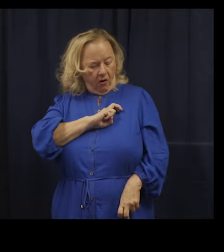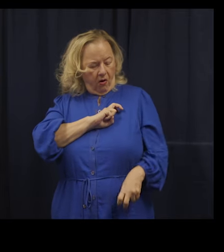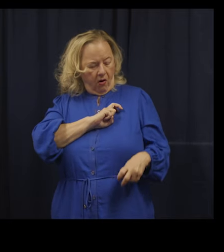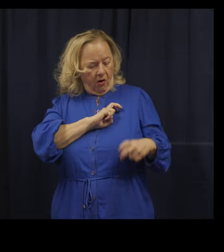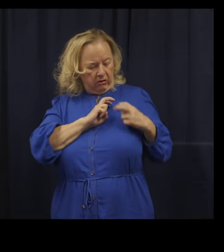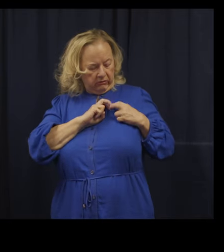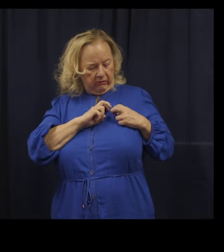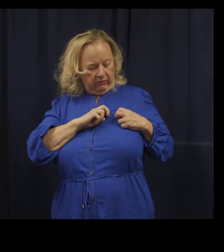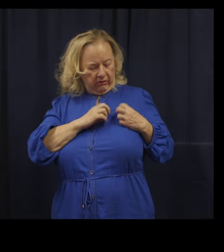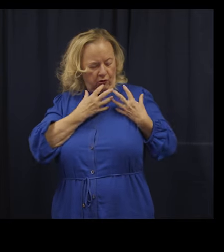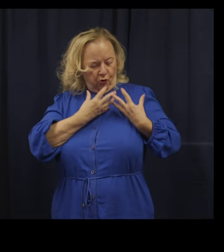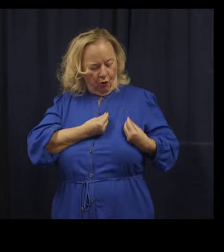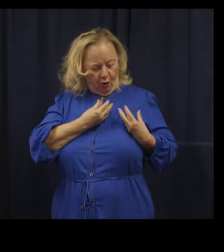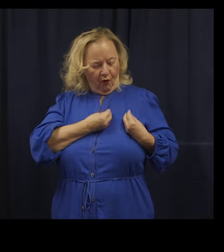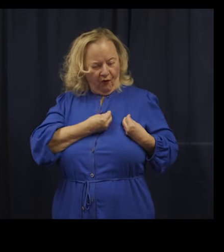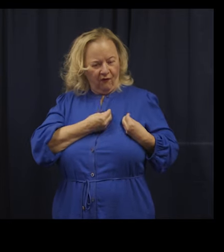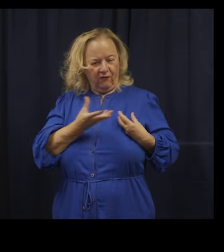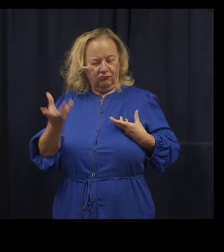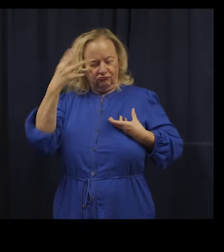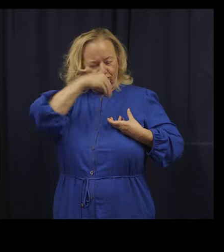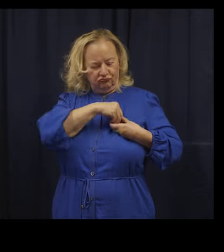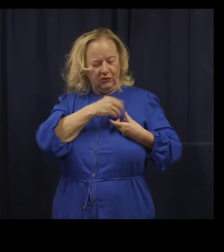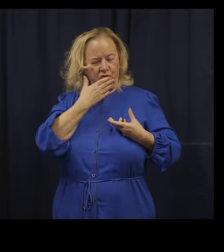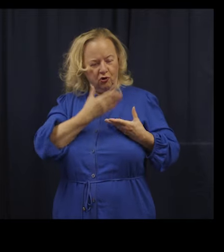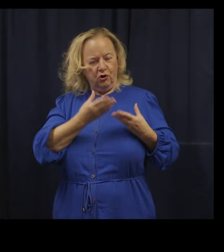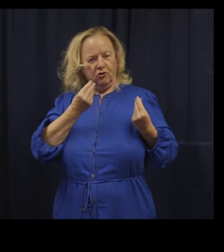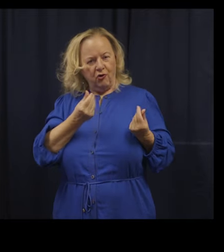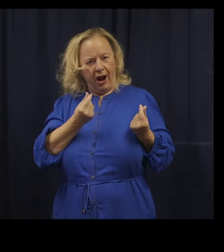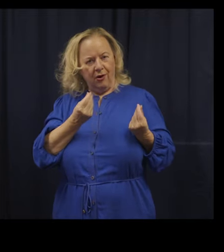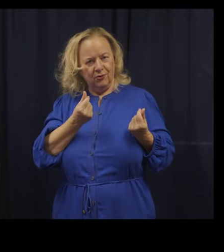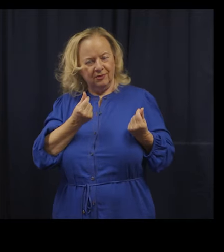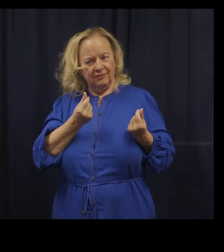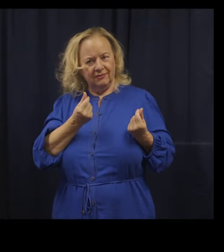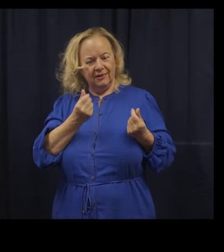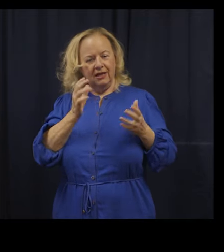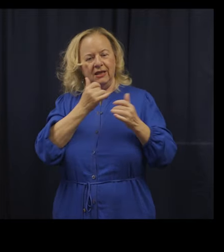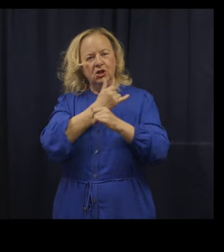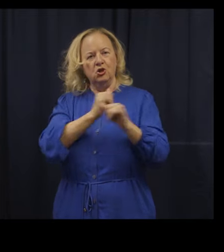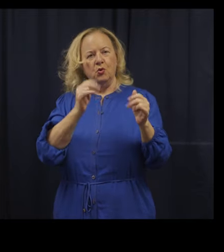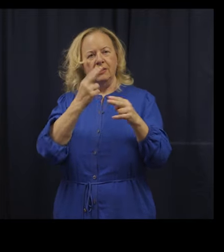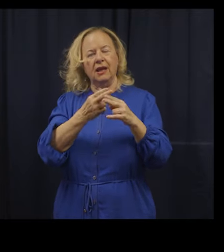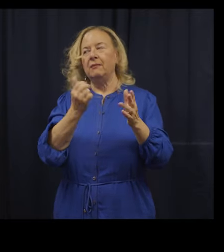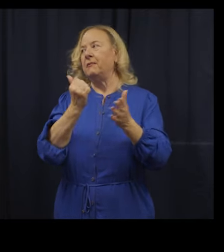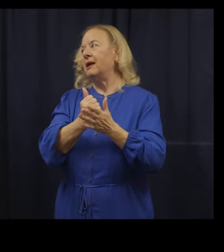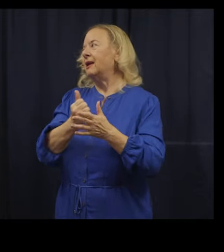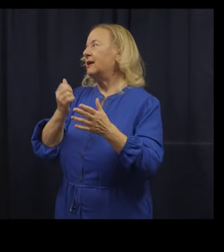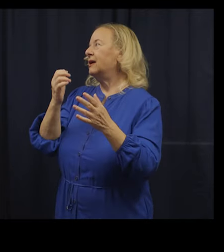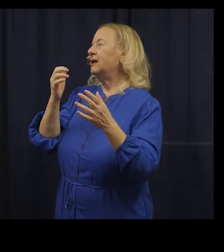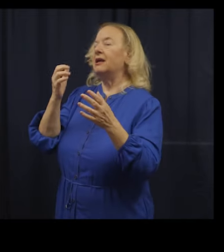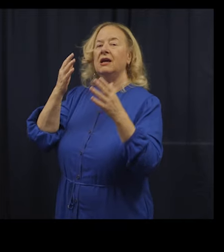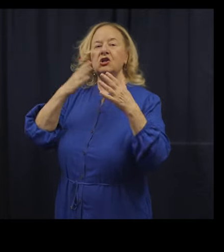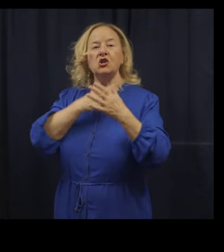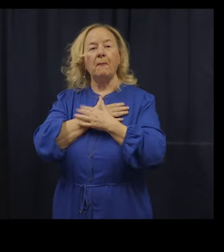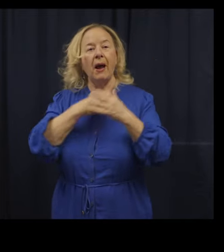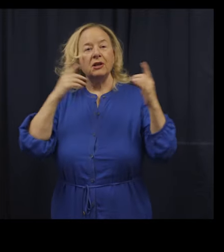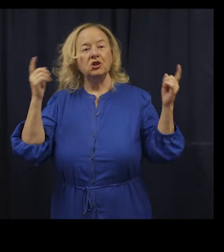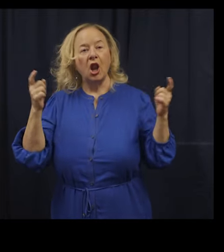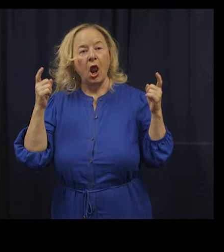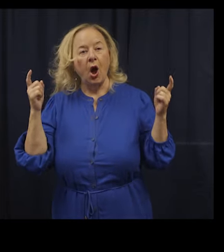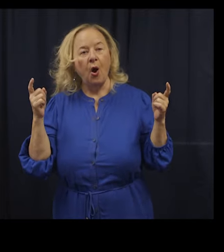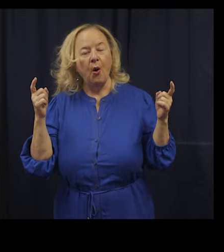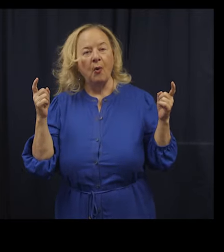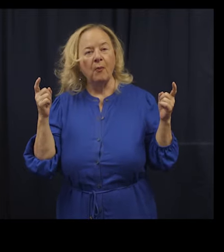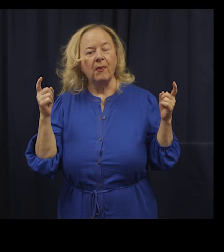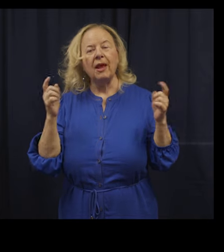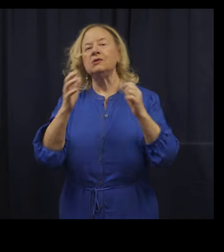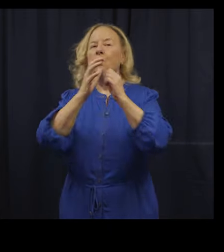to receive your word on good ground. In Yeshua's name, amen. Amen. And Shabbat Shalom, everyone. Let